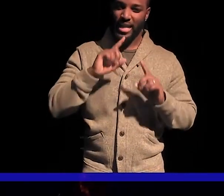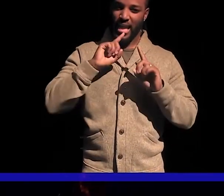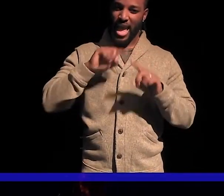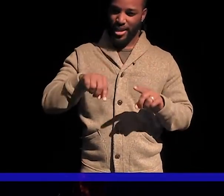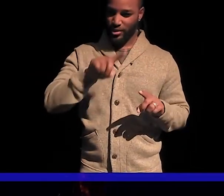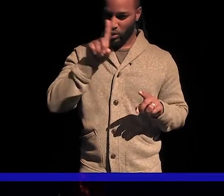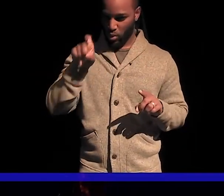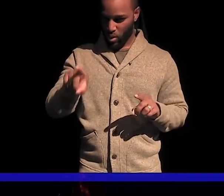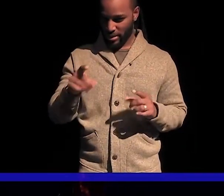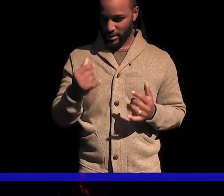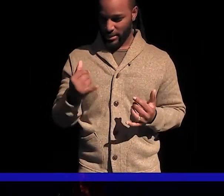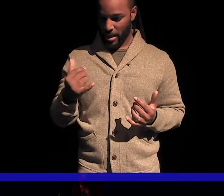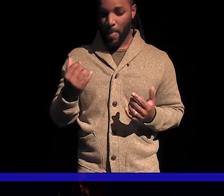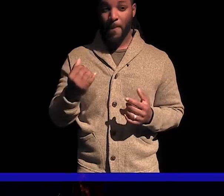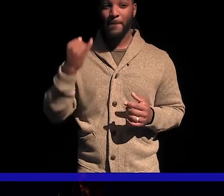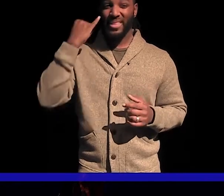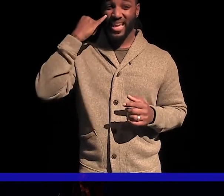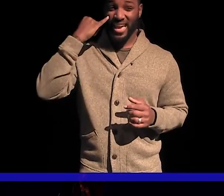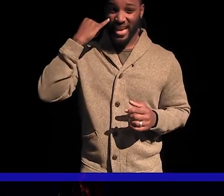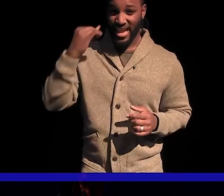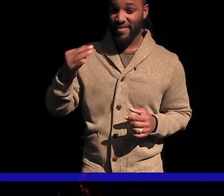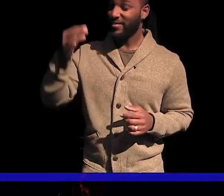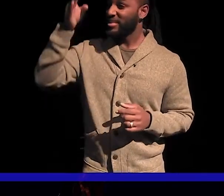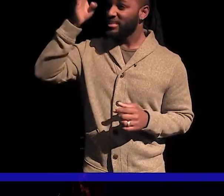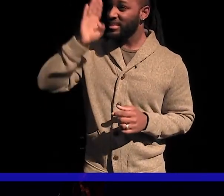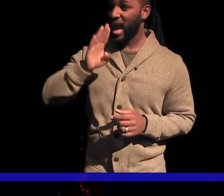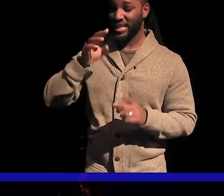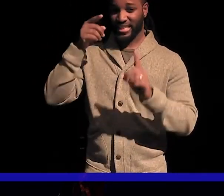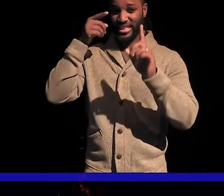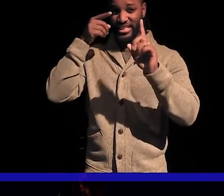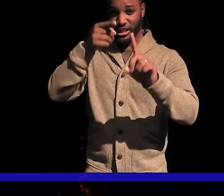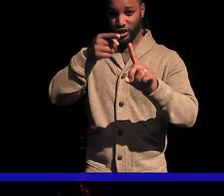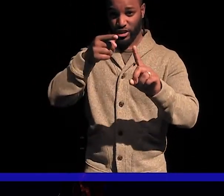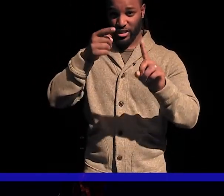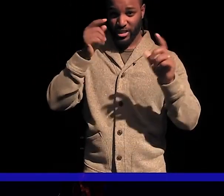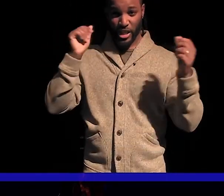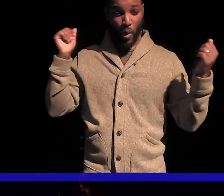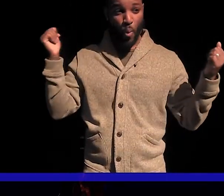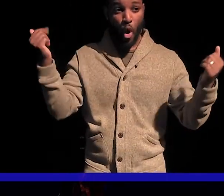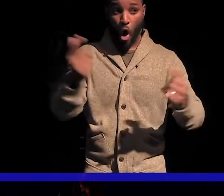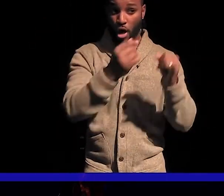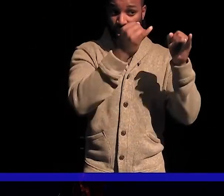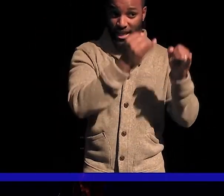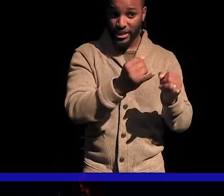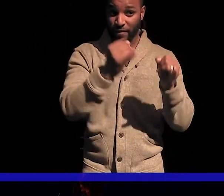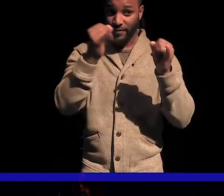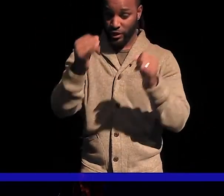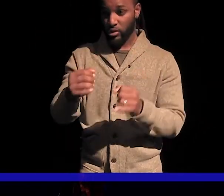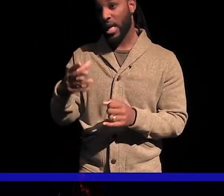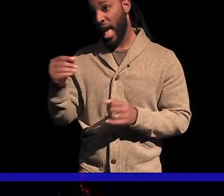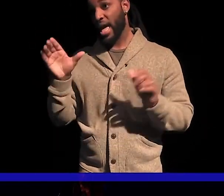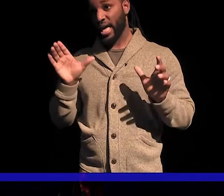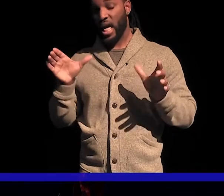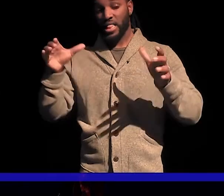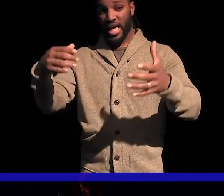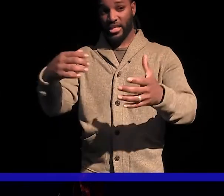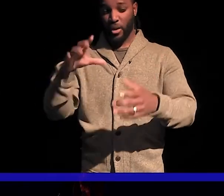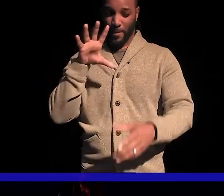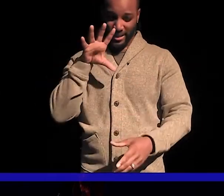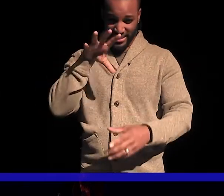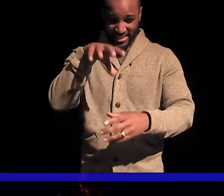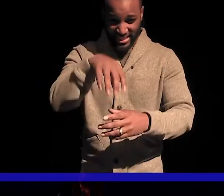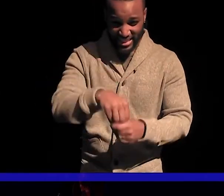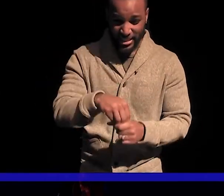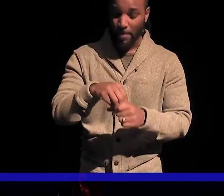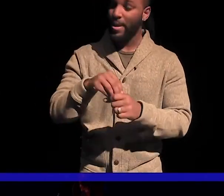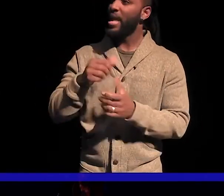the question, if it is God's intention that we all individually and collectively participate in advancing